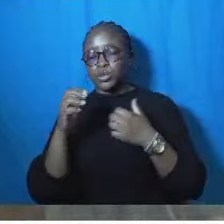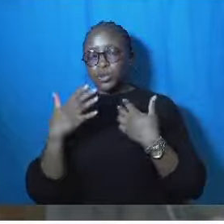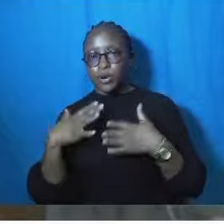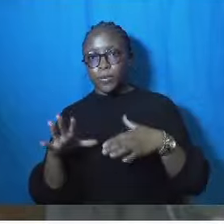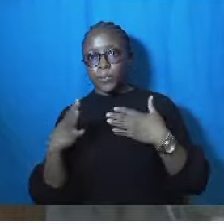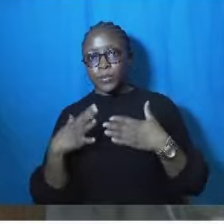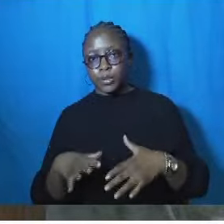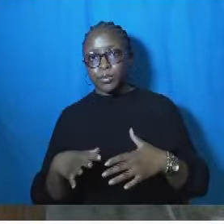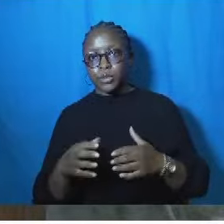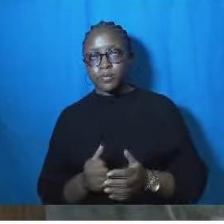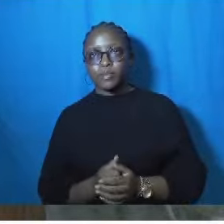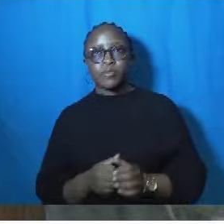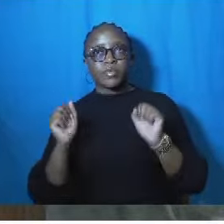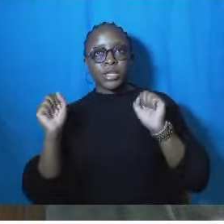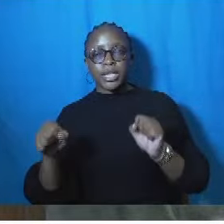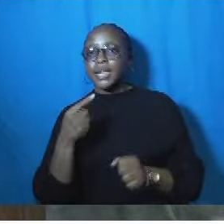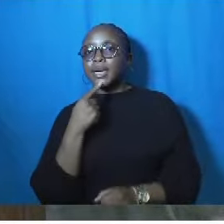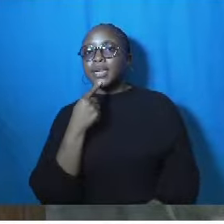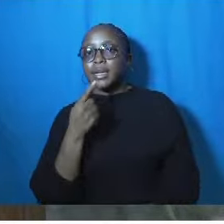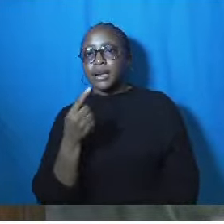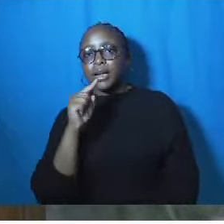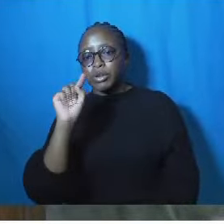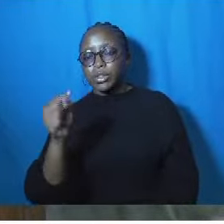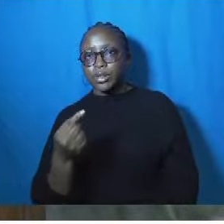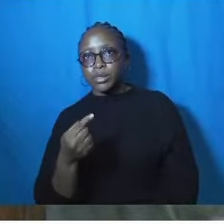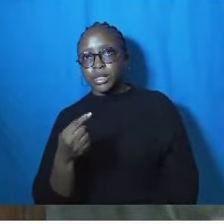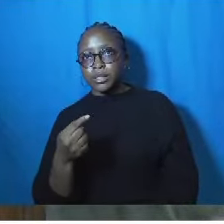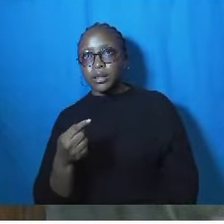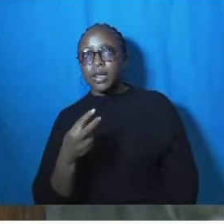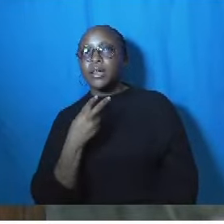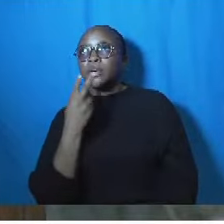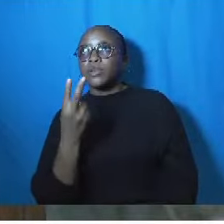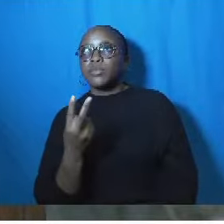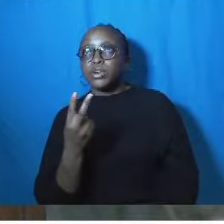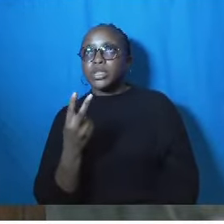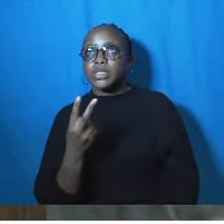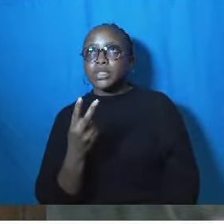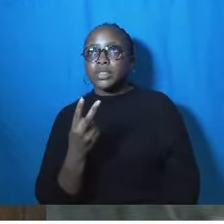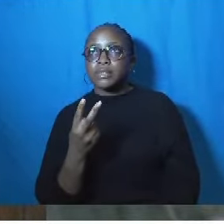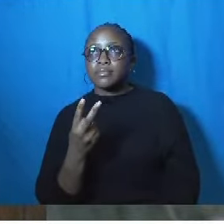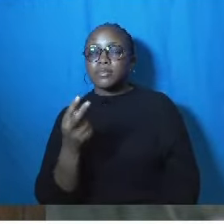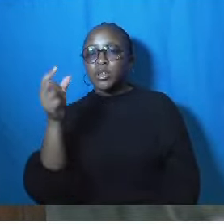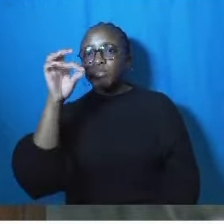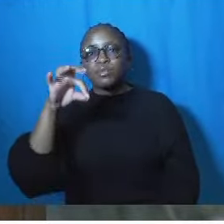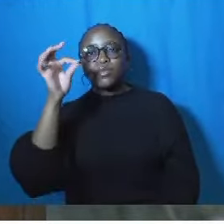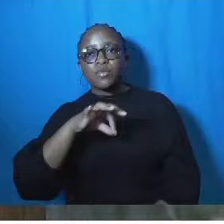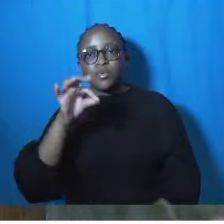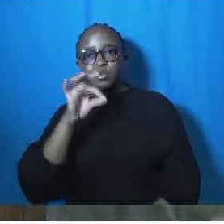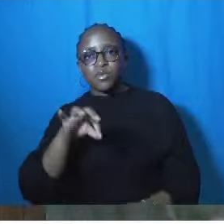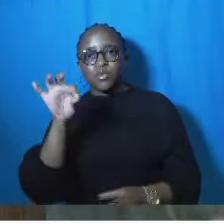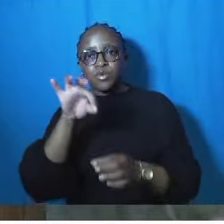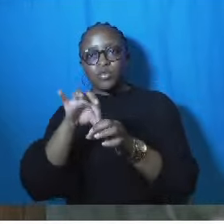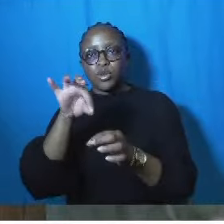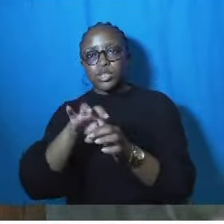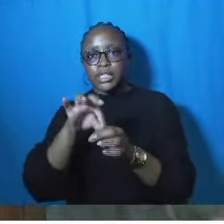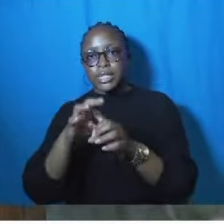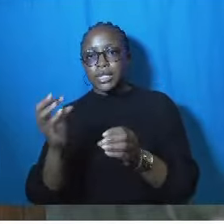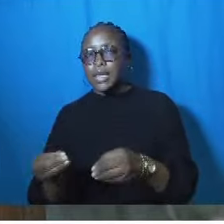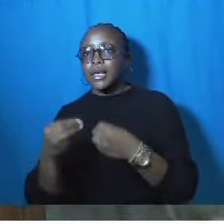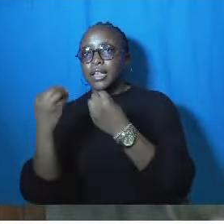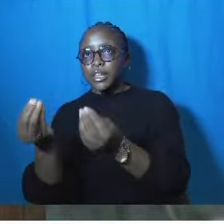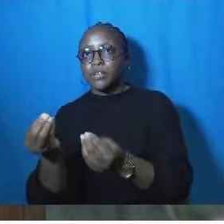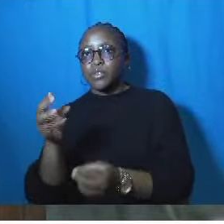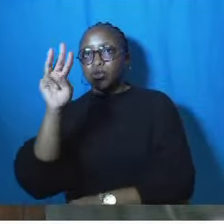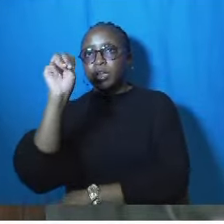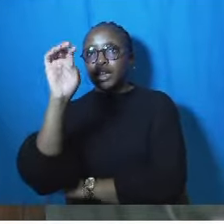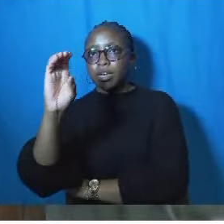Can 100,000 votes give you an MCA you desire? Can 100,000